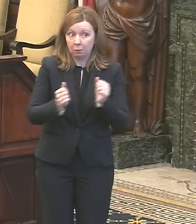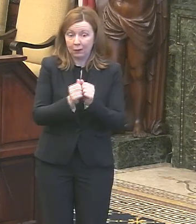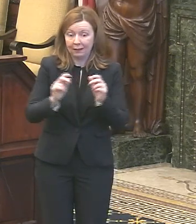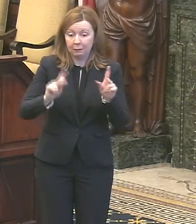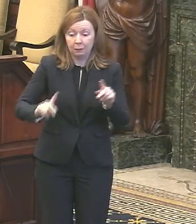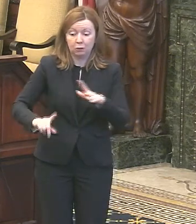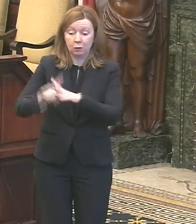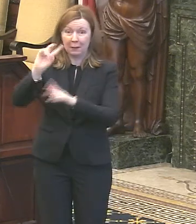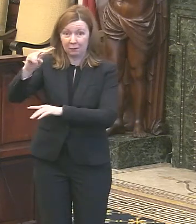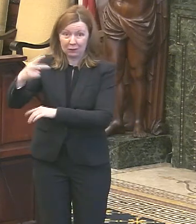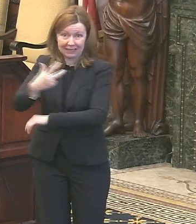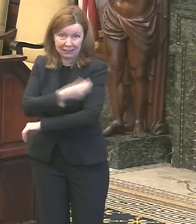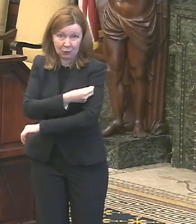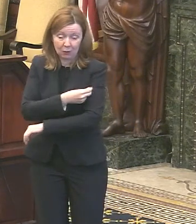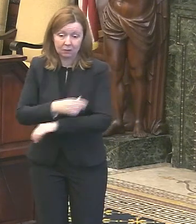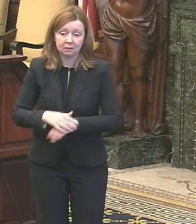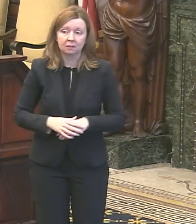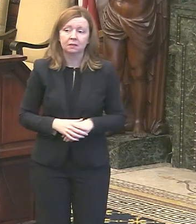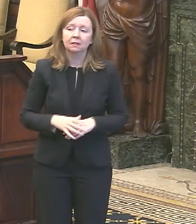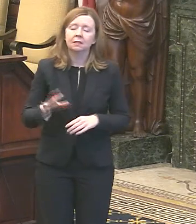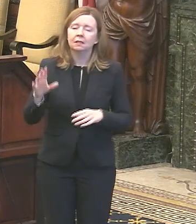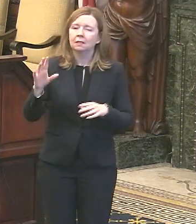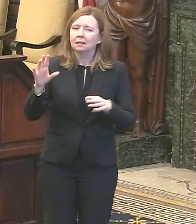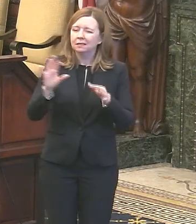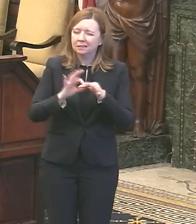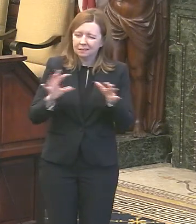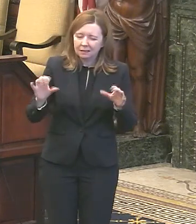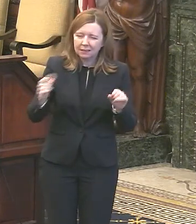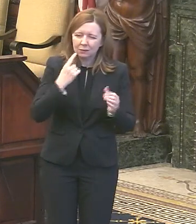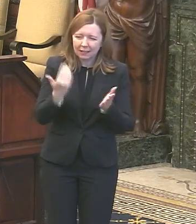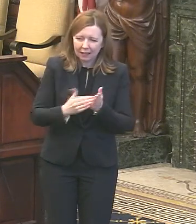all? Your voice dropped out for a second. Can you repeat the